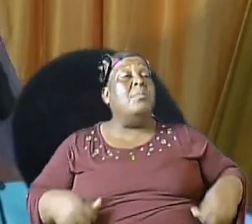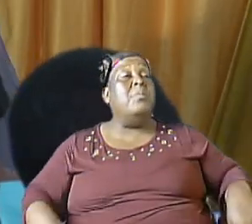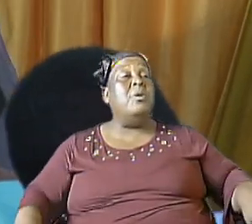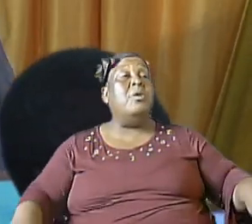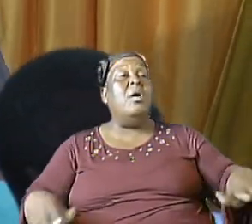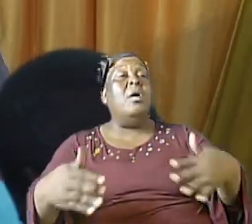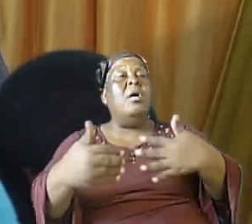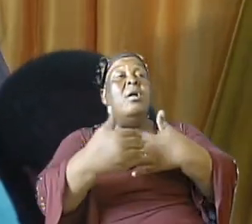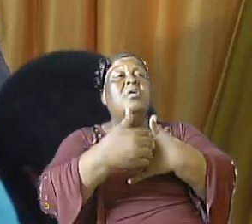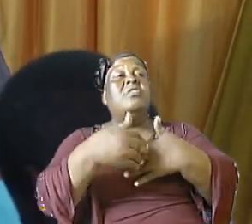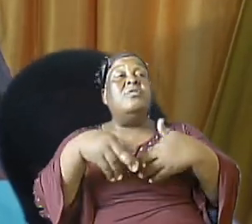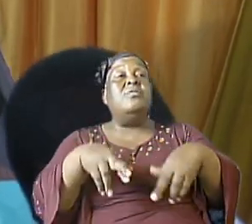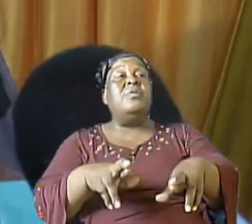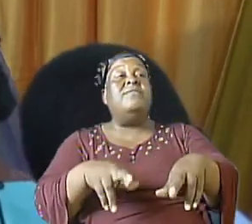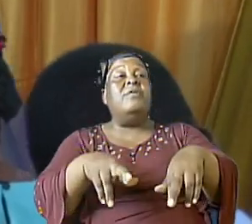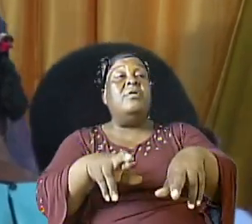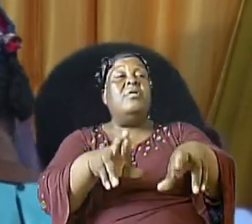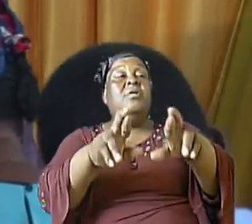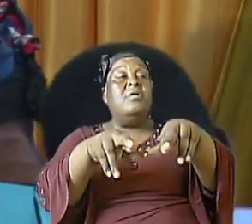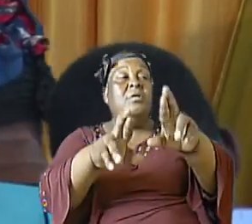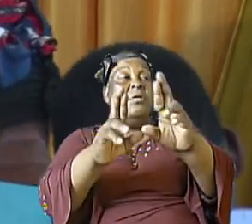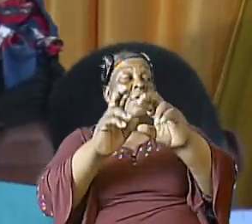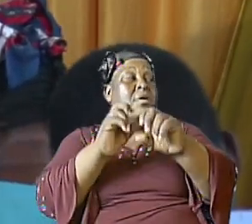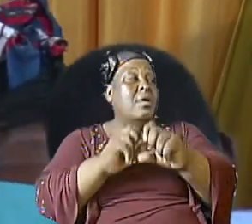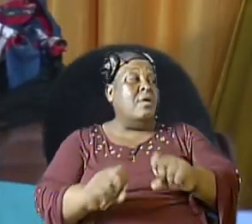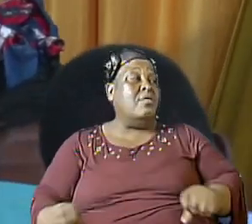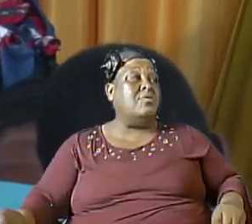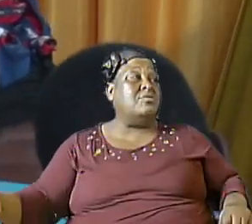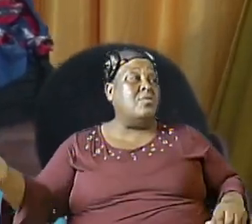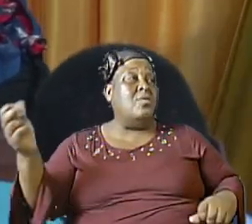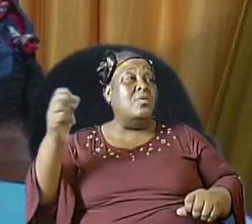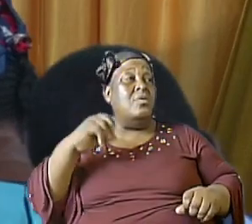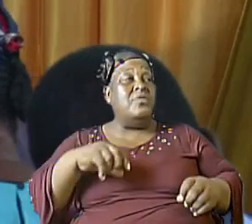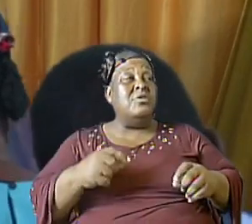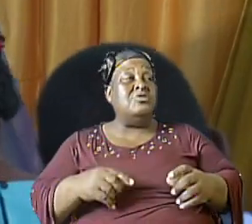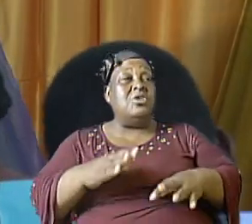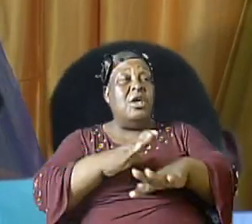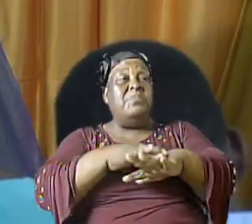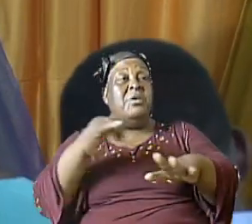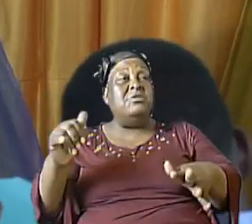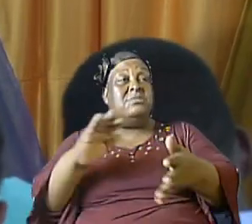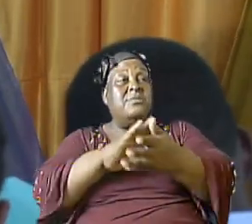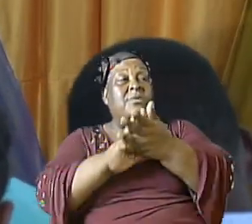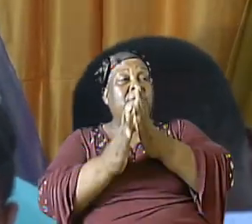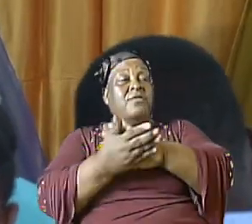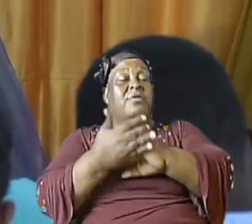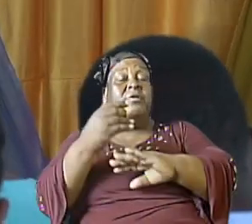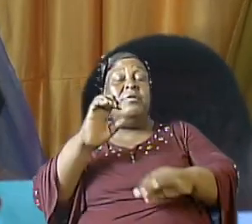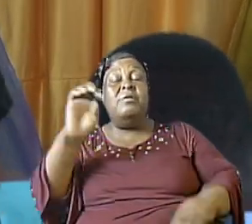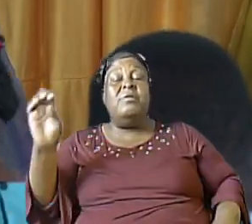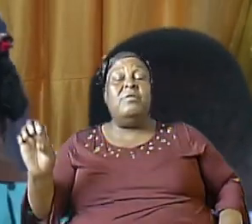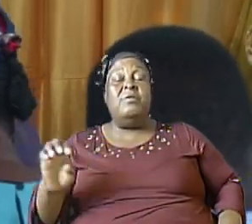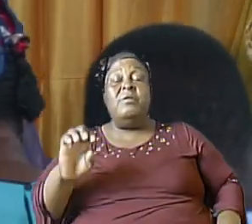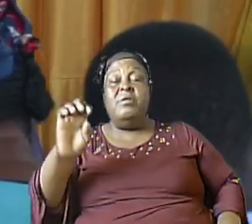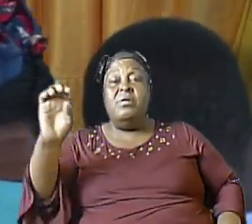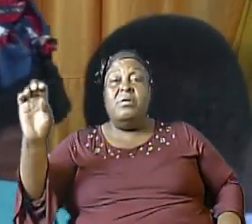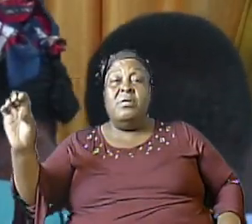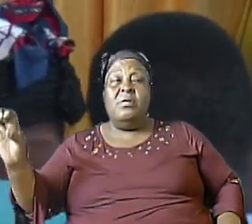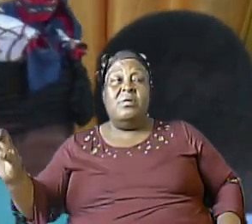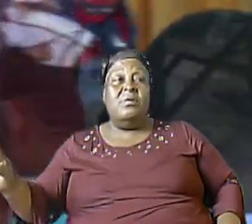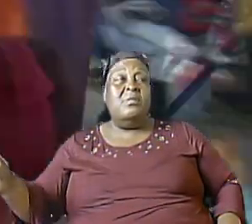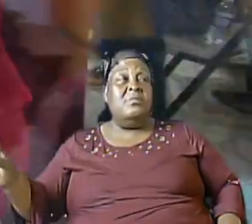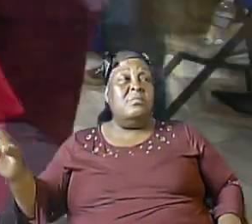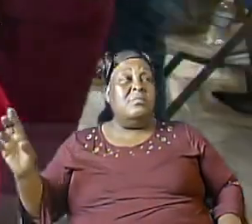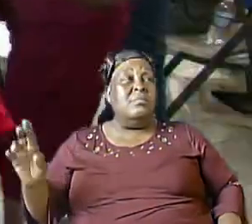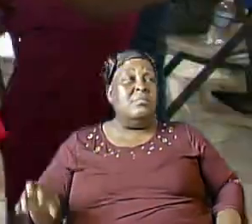There's a land beyond the river. I'm inviting the congregation to stand. Everybody please stand. I know we're on